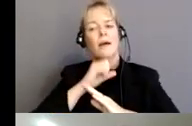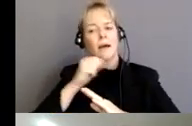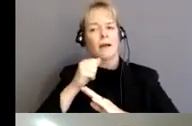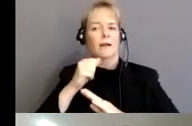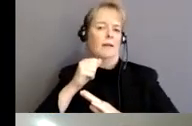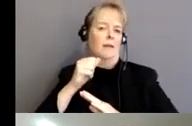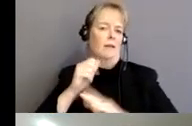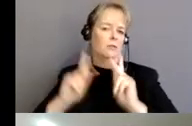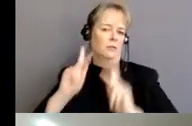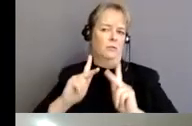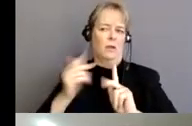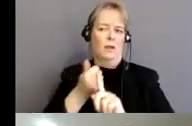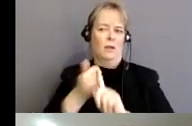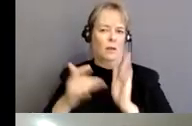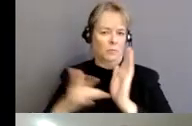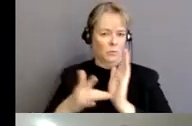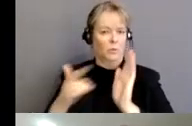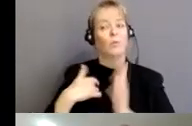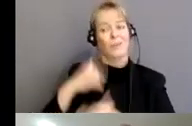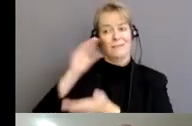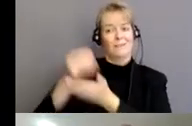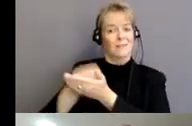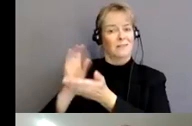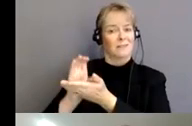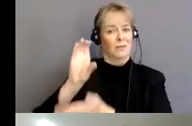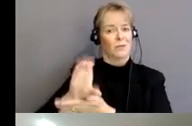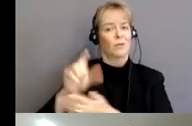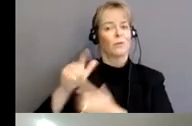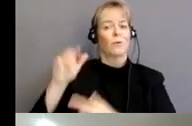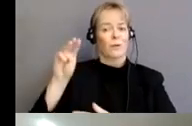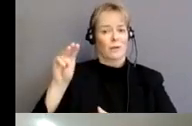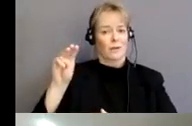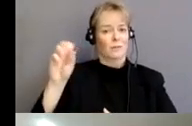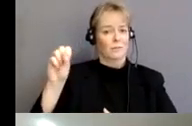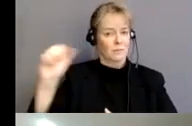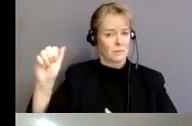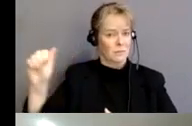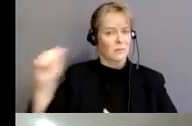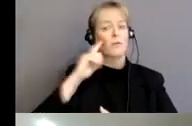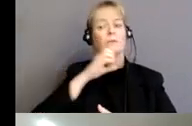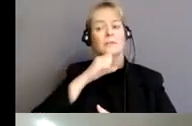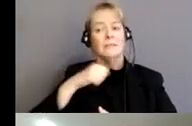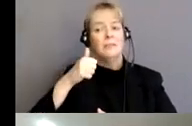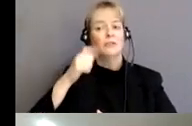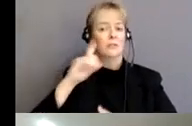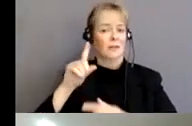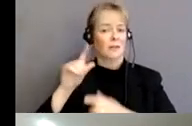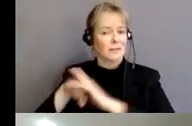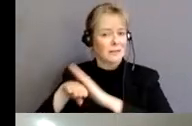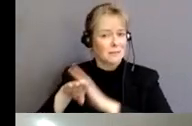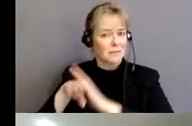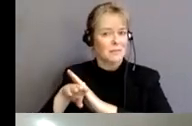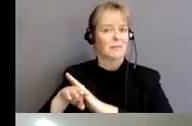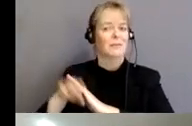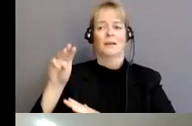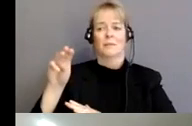Ontario Ministry for Seniors and Accessibility. And we work in close partnership with them to do our programming